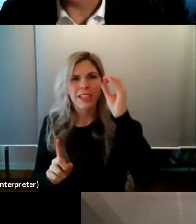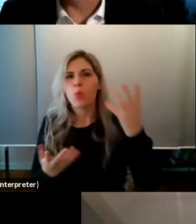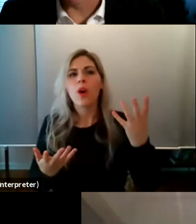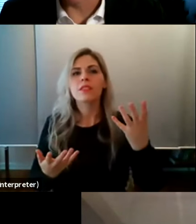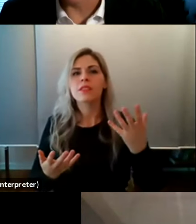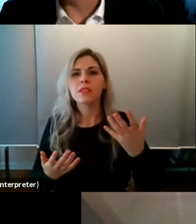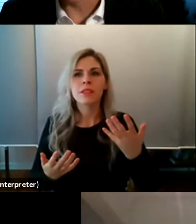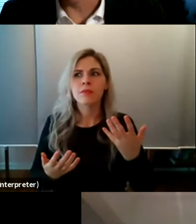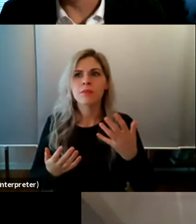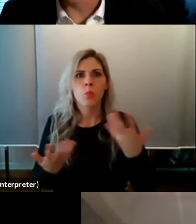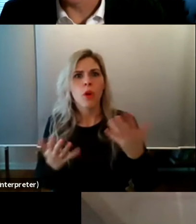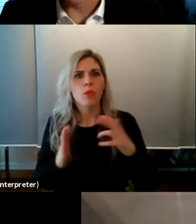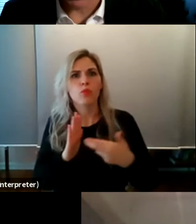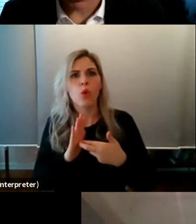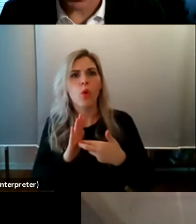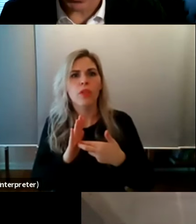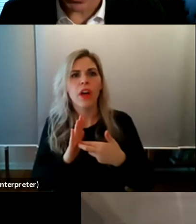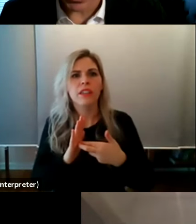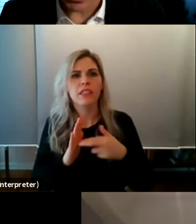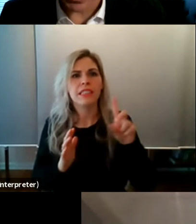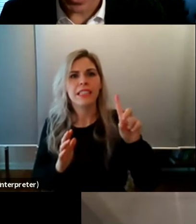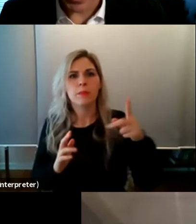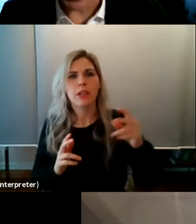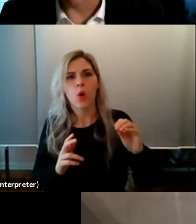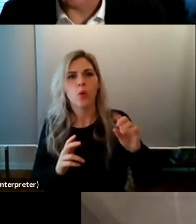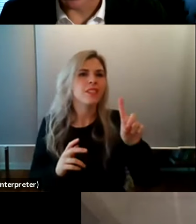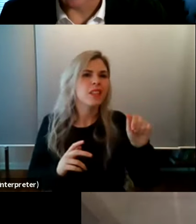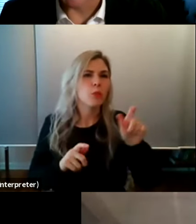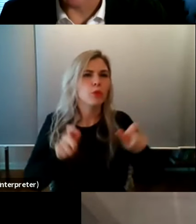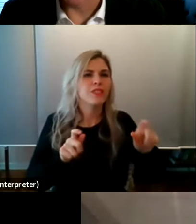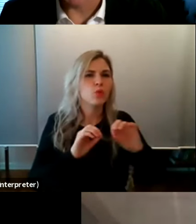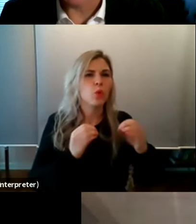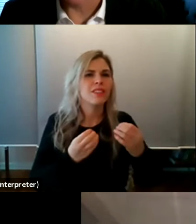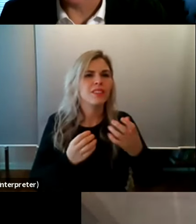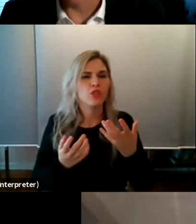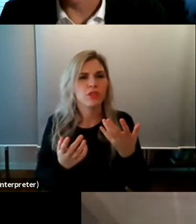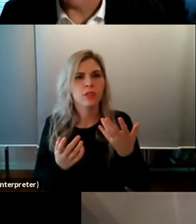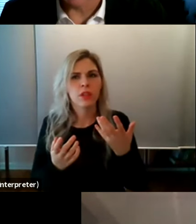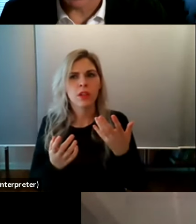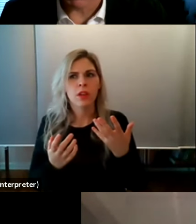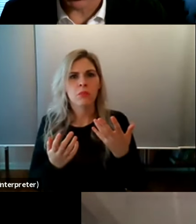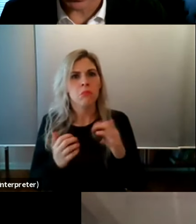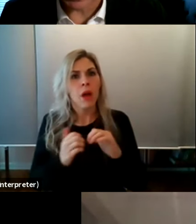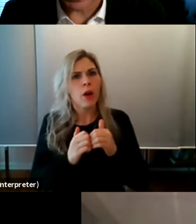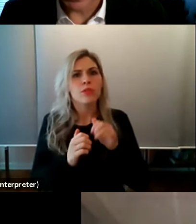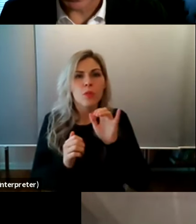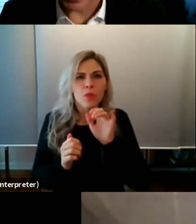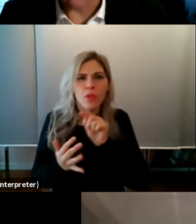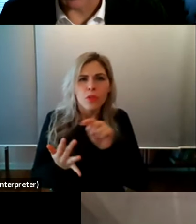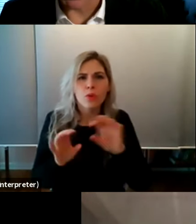the best role that disabled persons organizations can play in addressing school violence and